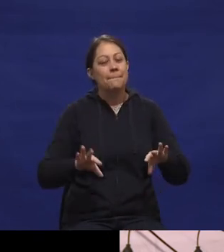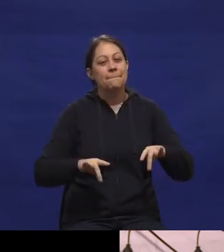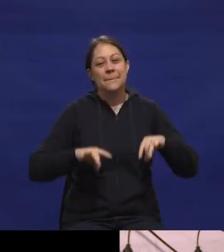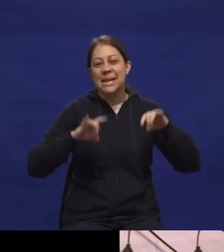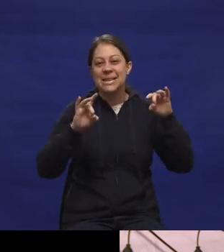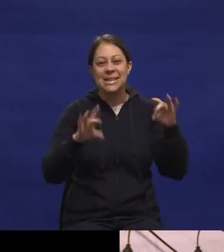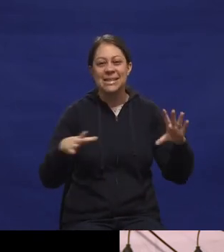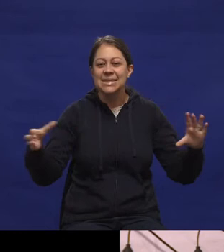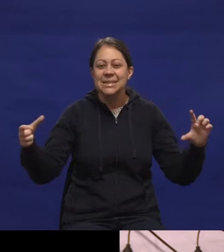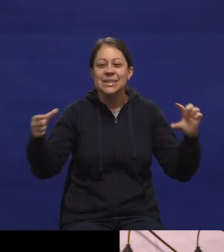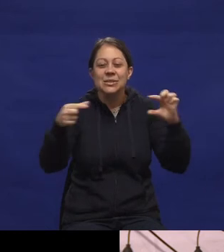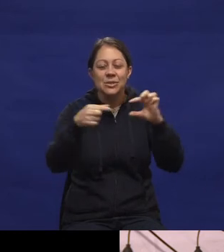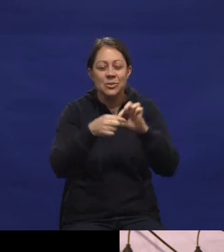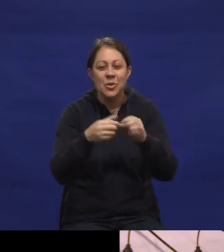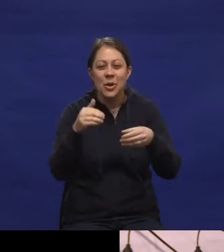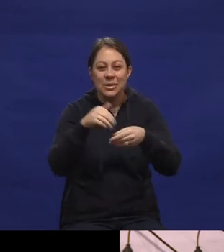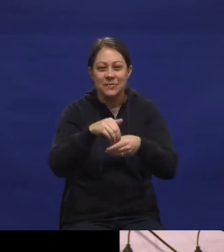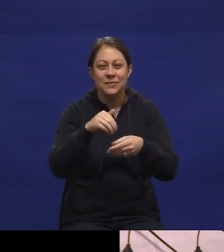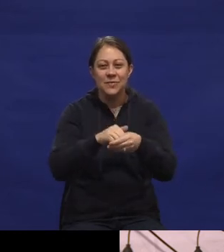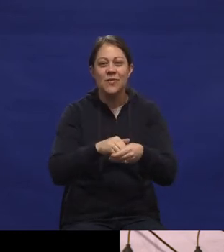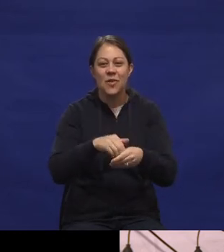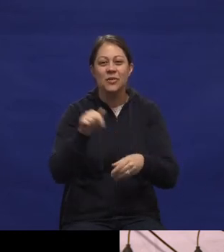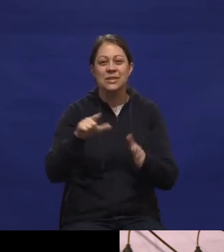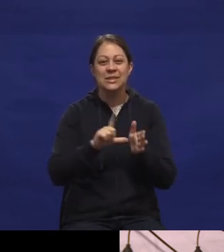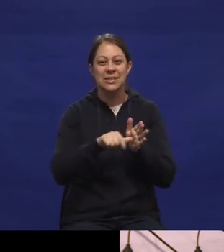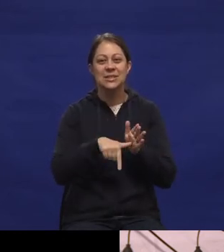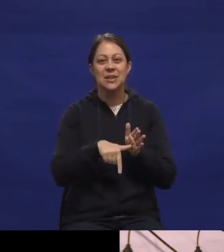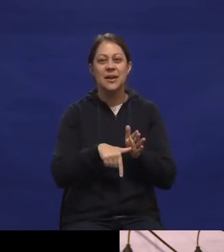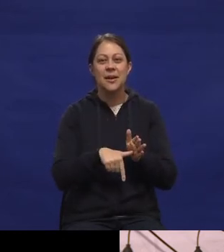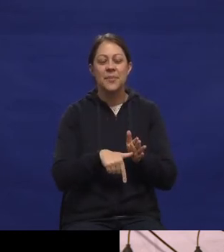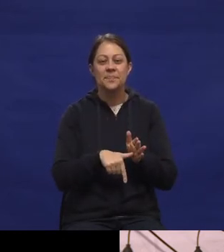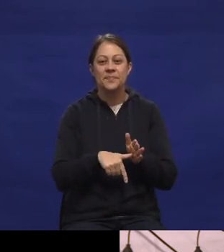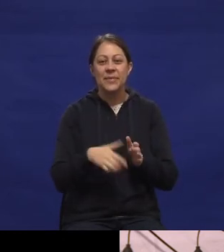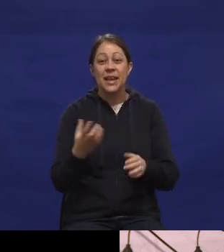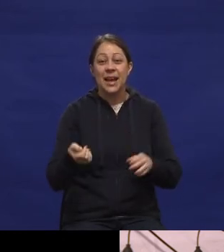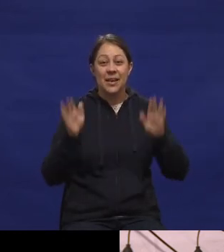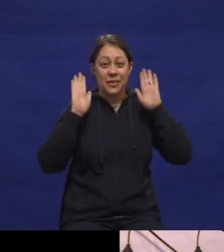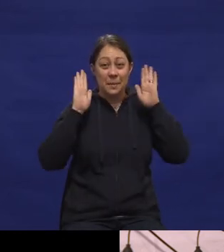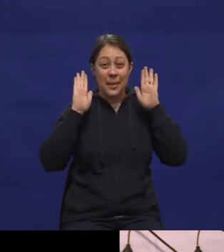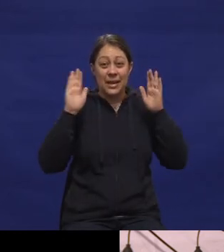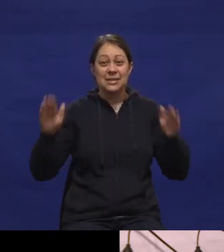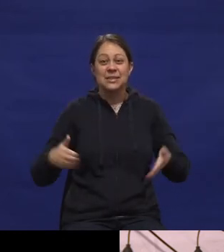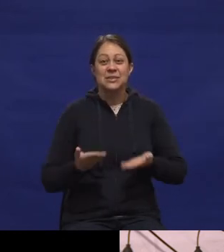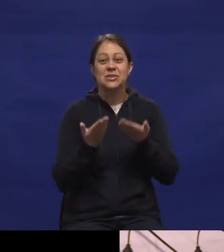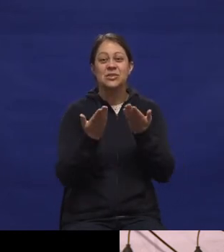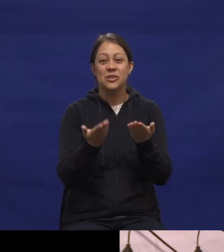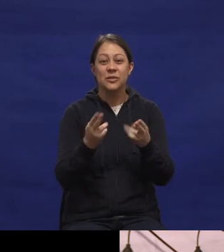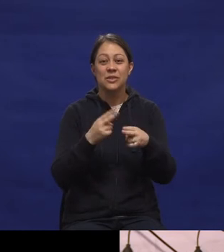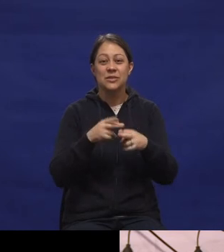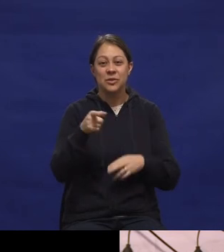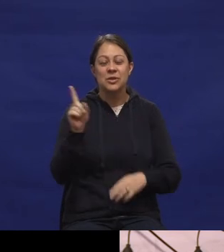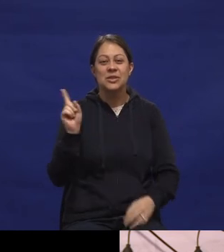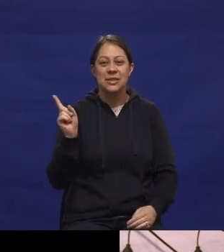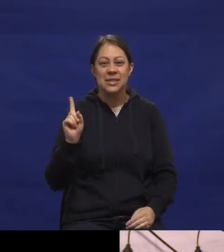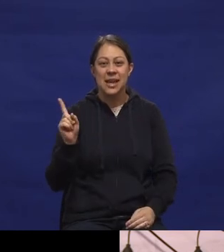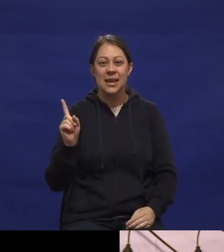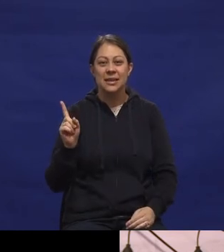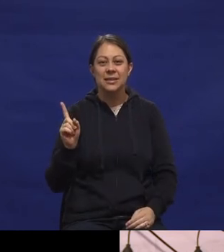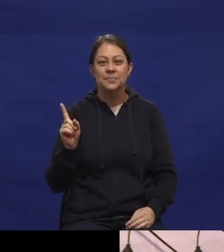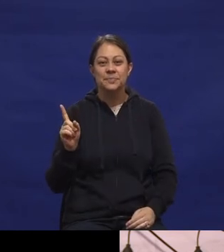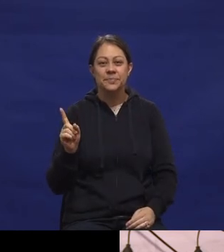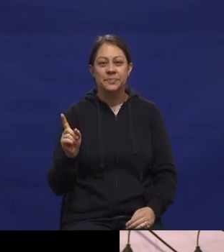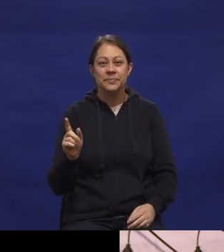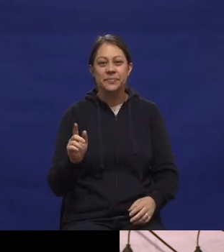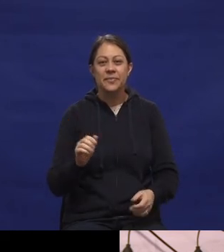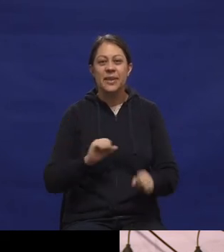together at this time, and we have an amazing service planned for you today. We've got some powerful worship that our team has put together. I don't know, these last